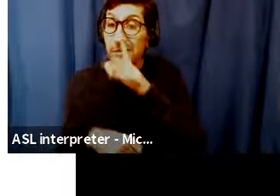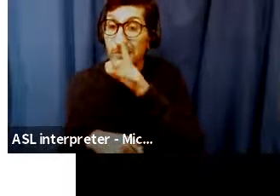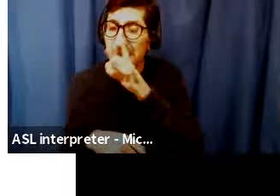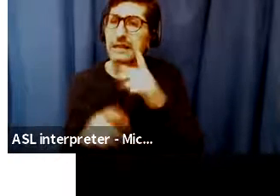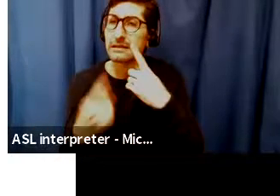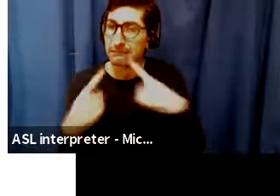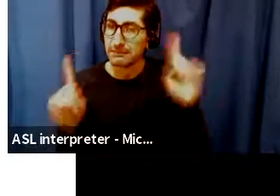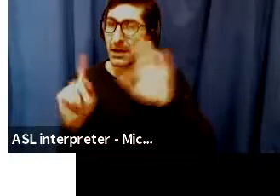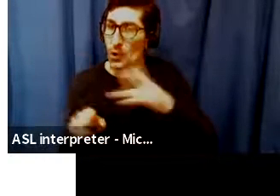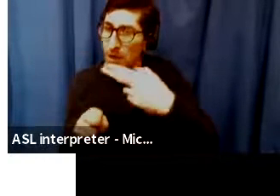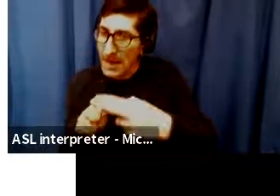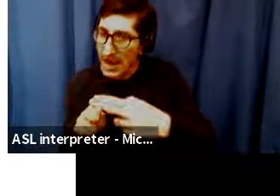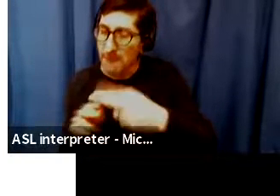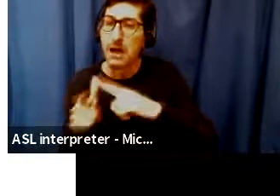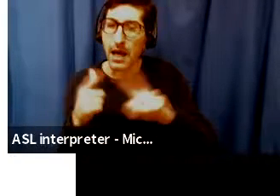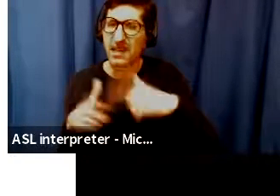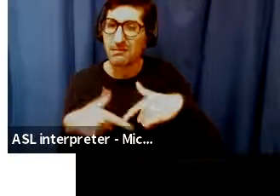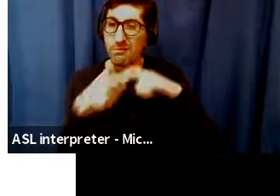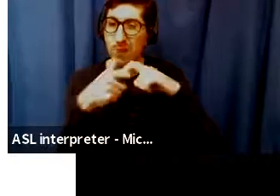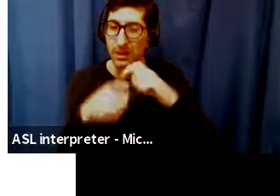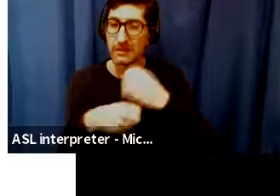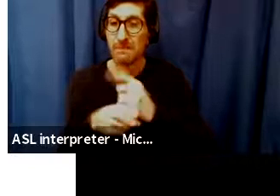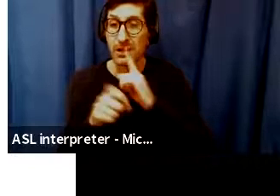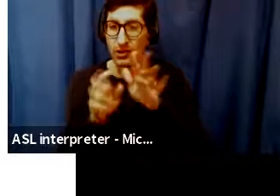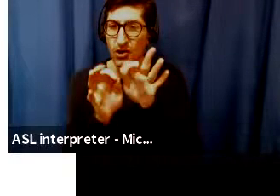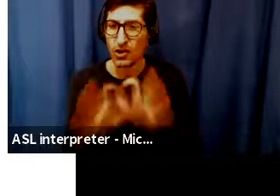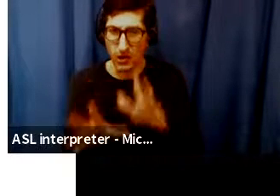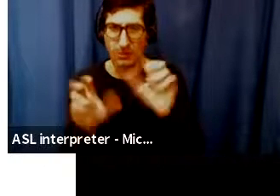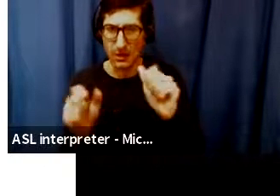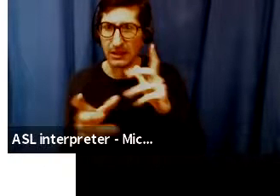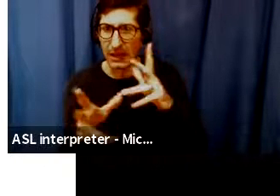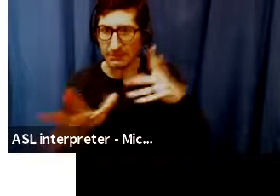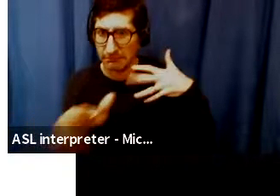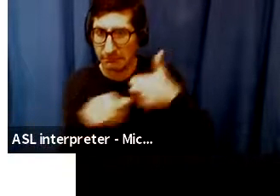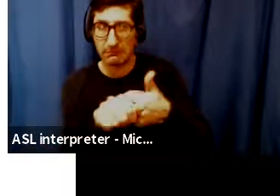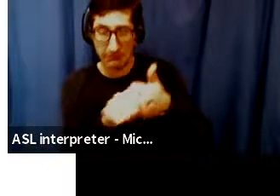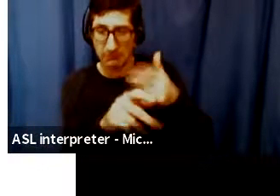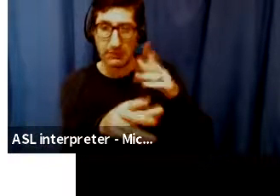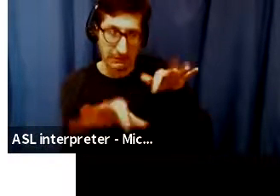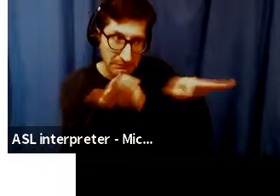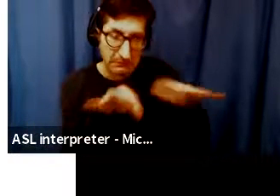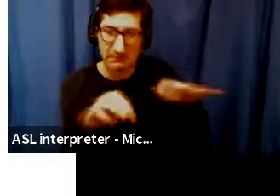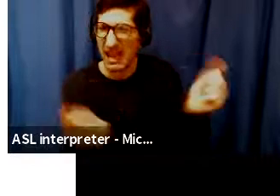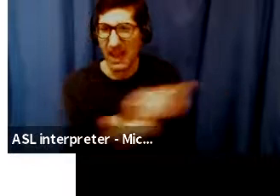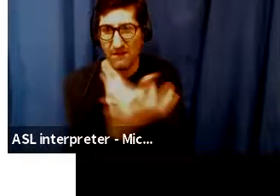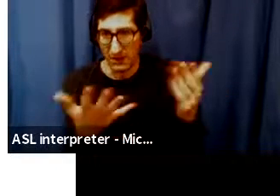pause to make sure that the interpreter can communicate everything that's being said.